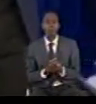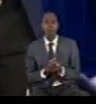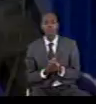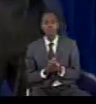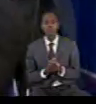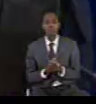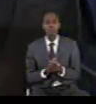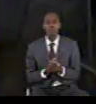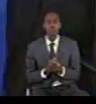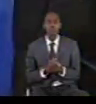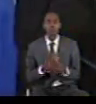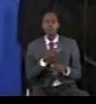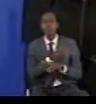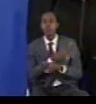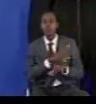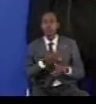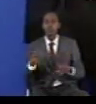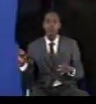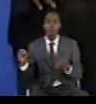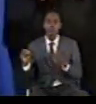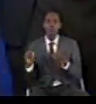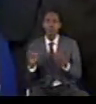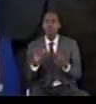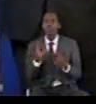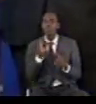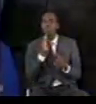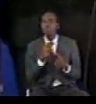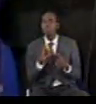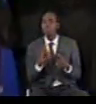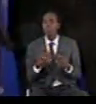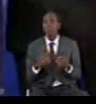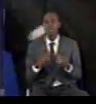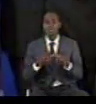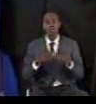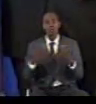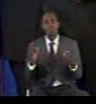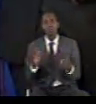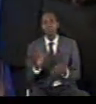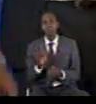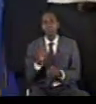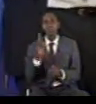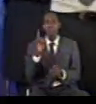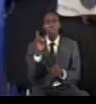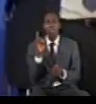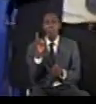We sing, no boundaries, no limits. Open up.